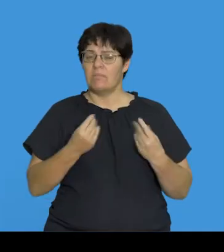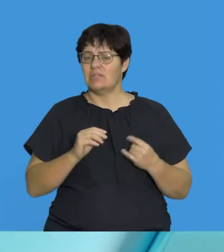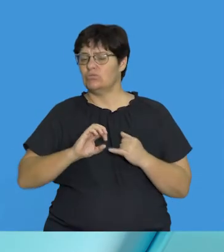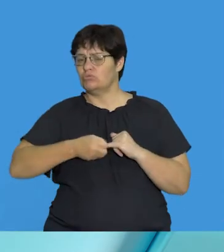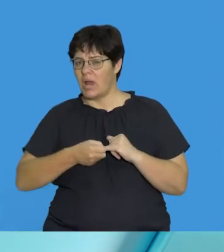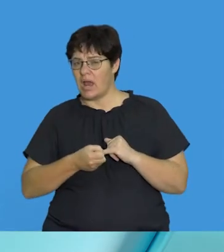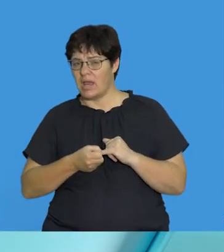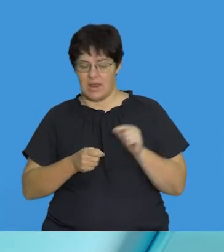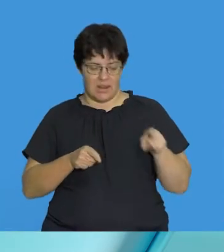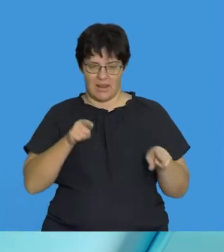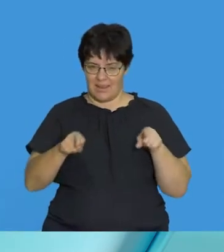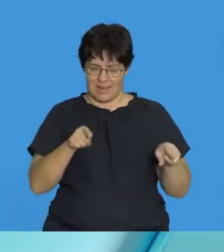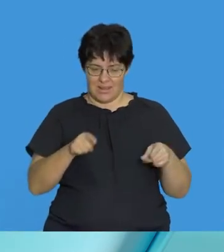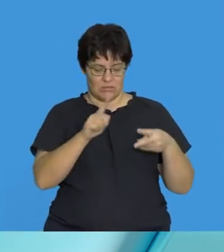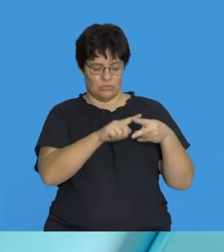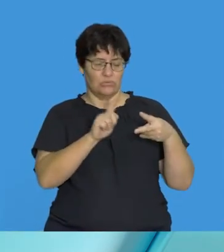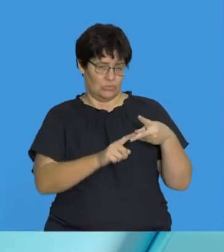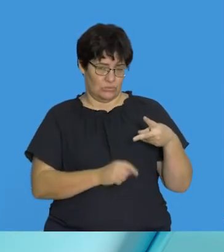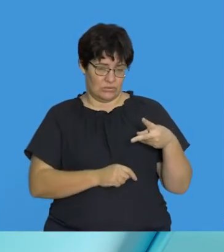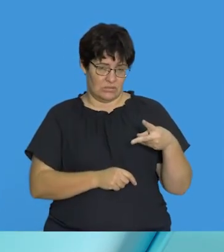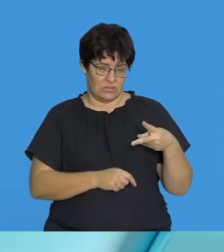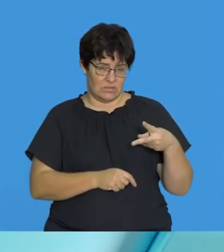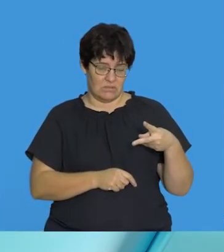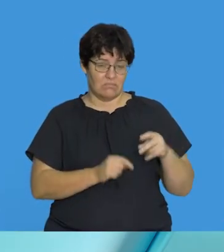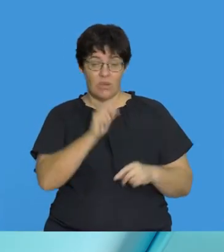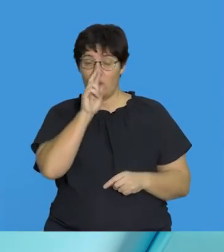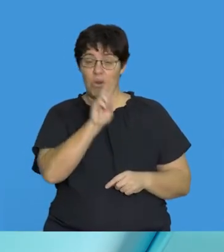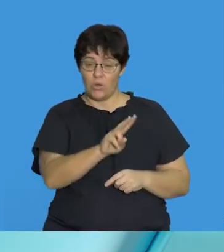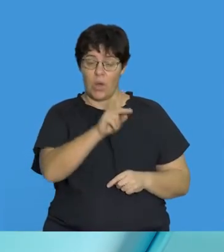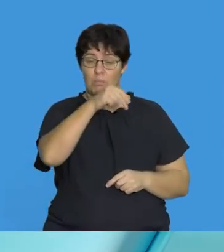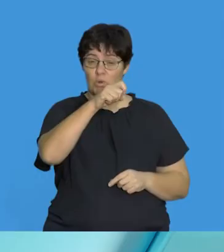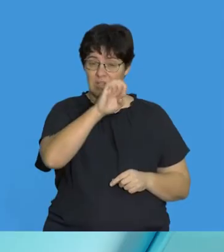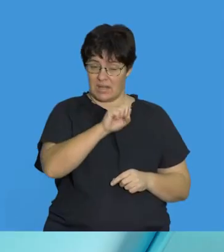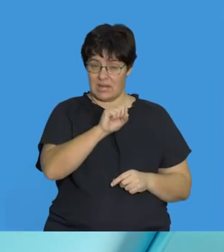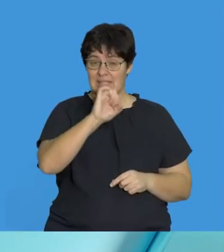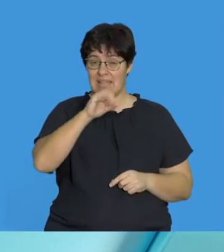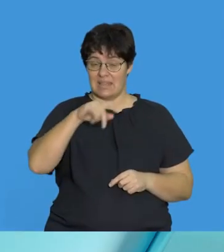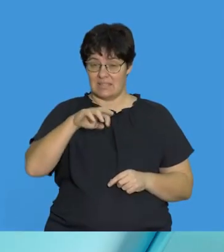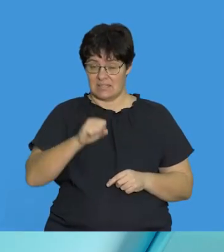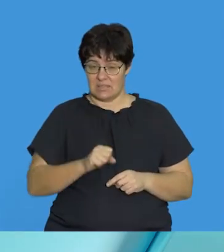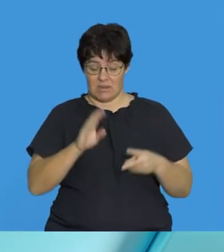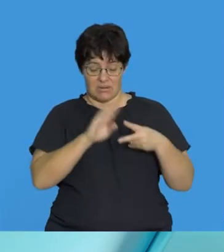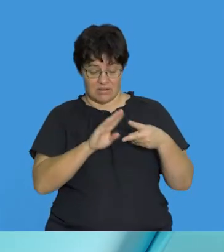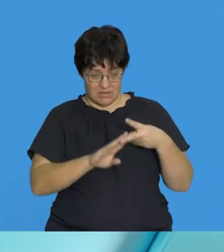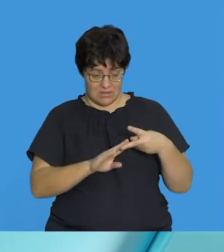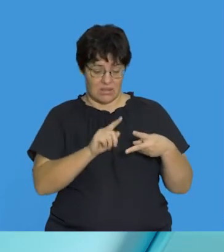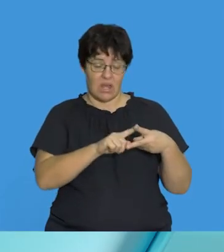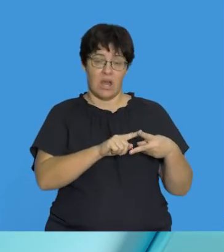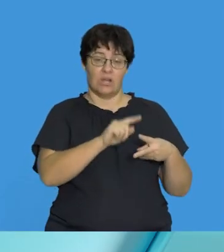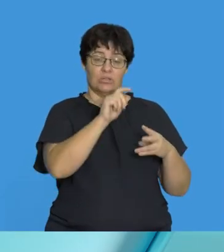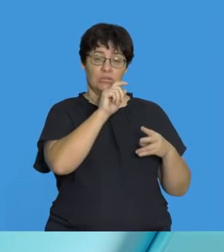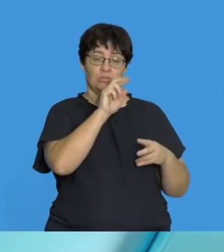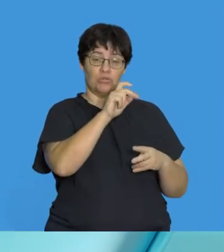up, we've got to try and unpack the two terms as we end this. We've looked at protein synthesis as two complex